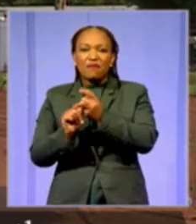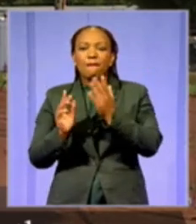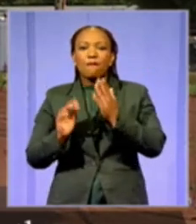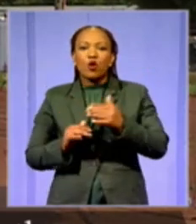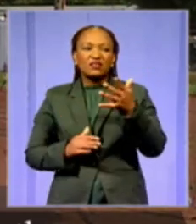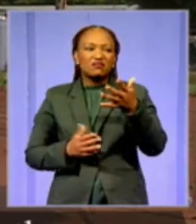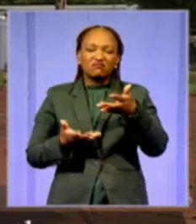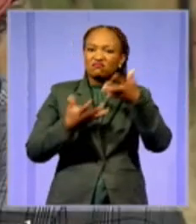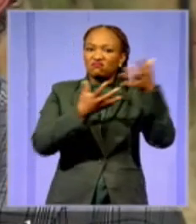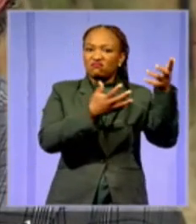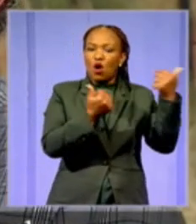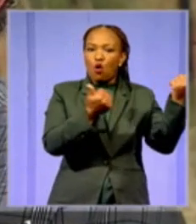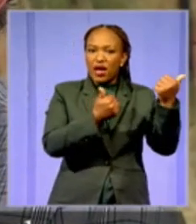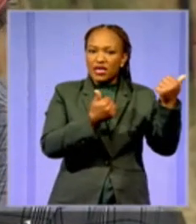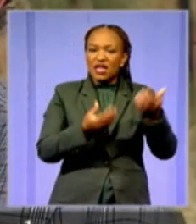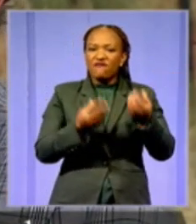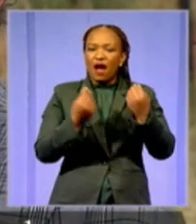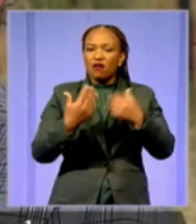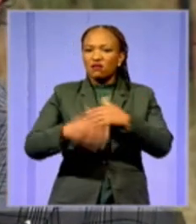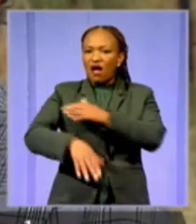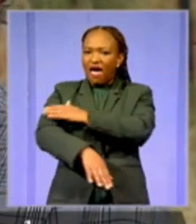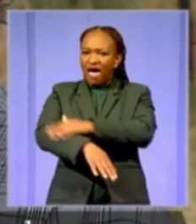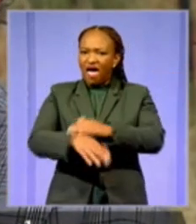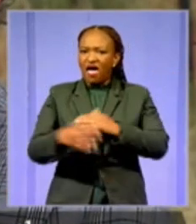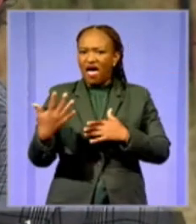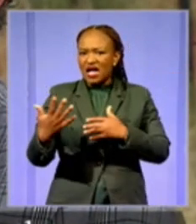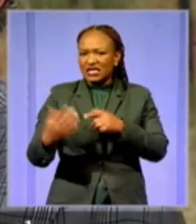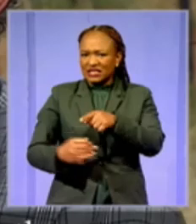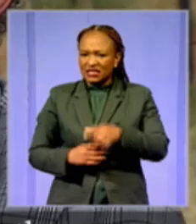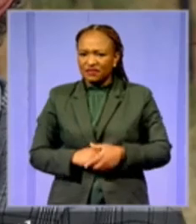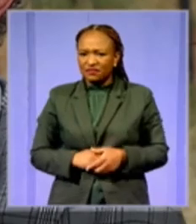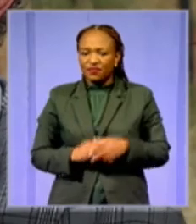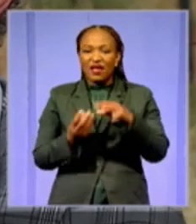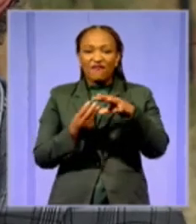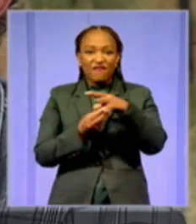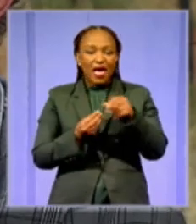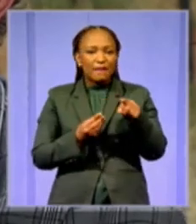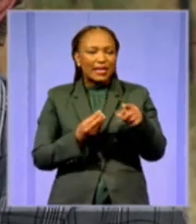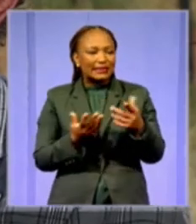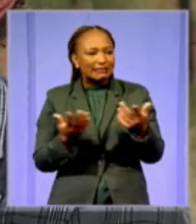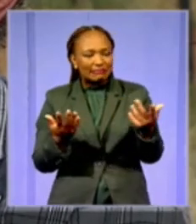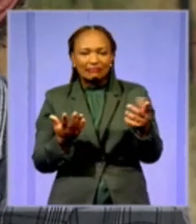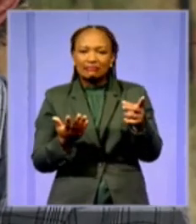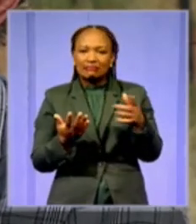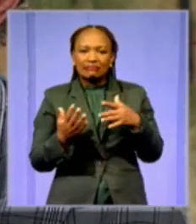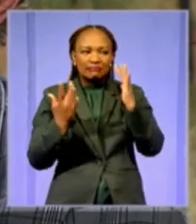wa mmuso. Now you're sitting with a family that needs answers, a family that needs support,